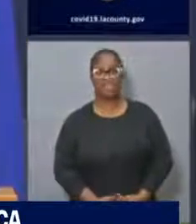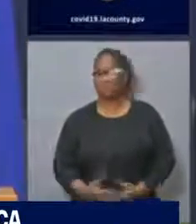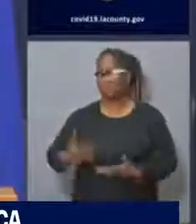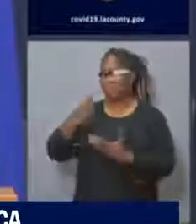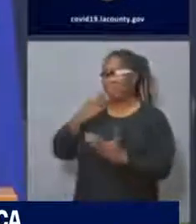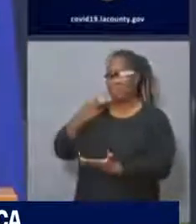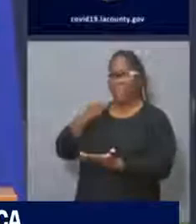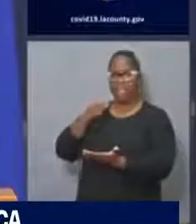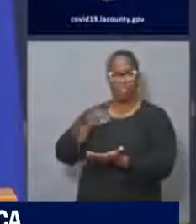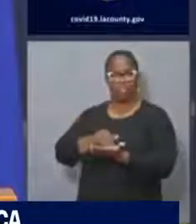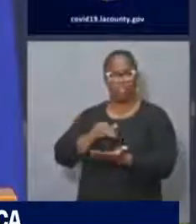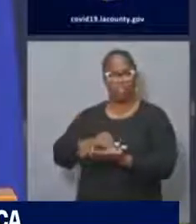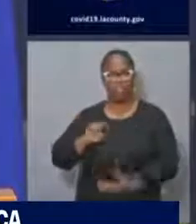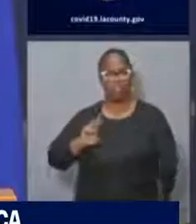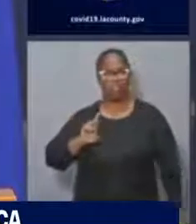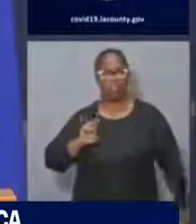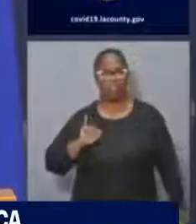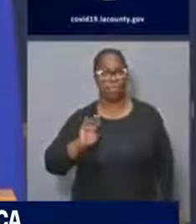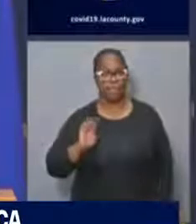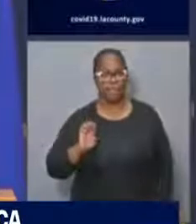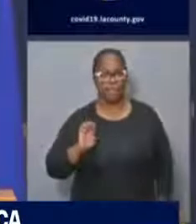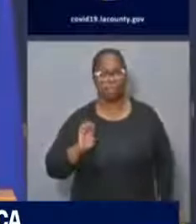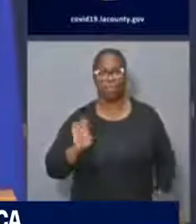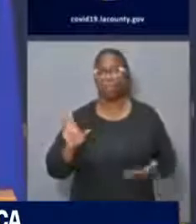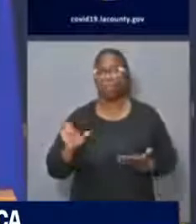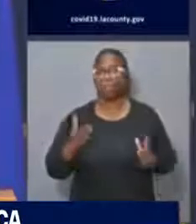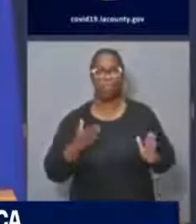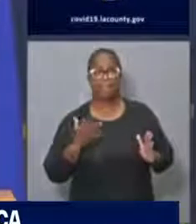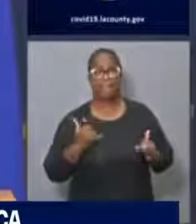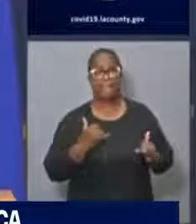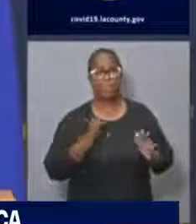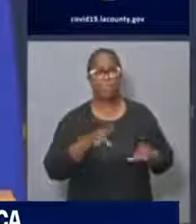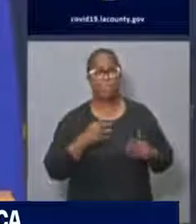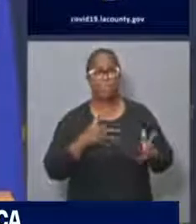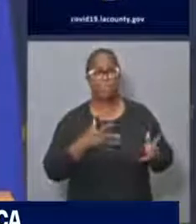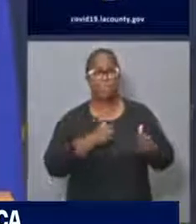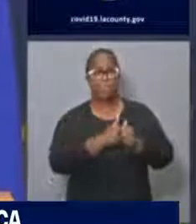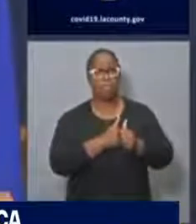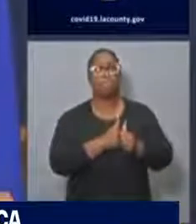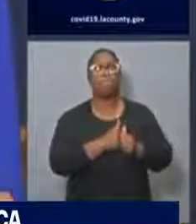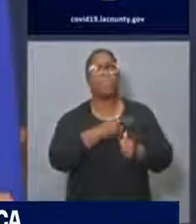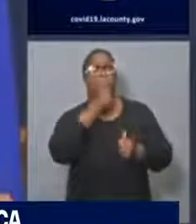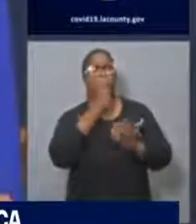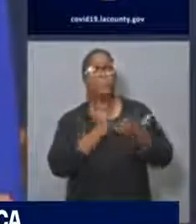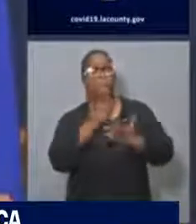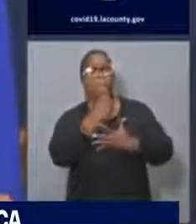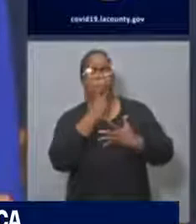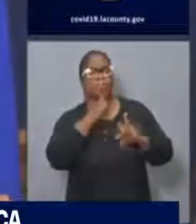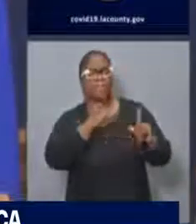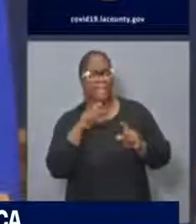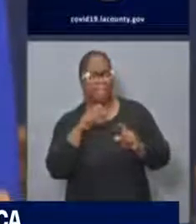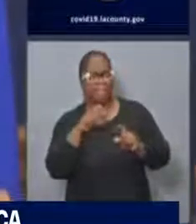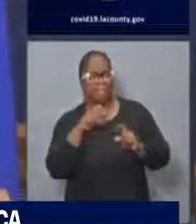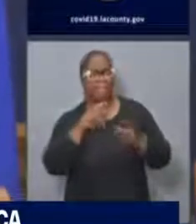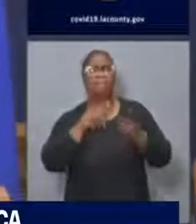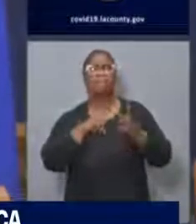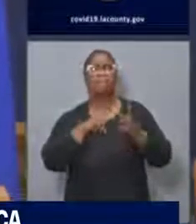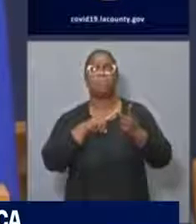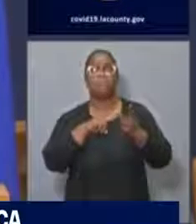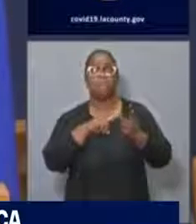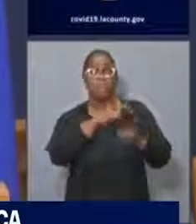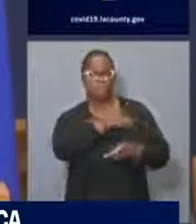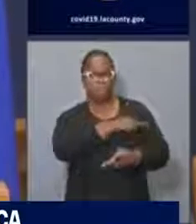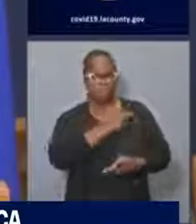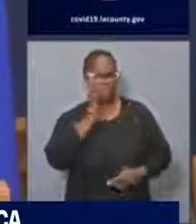Thanks, Dr. Uribe. I'll shift now to provide an update on who is prioritized for testing in the county and then briefly touch on the hospital bed demand